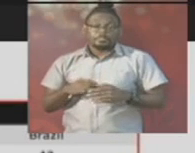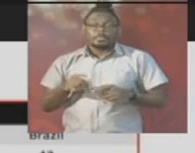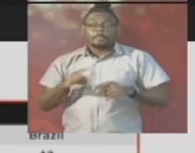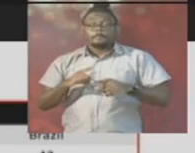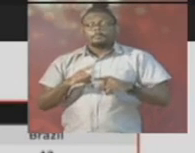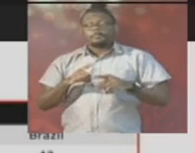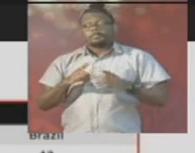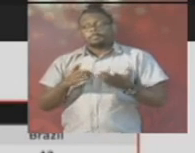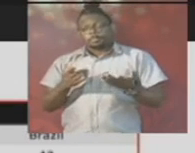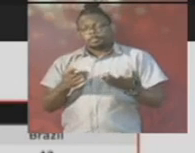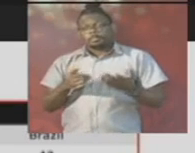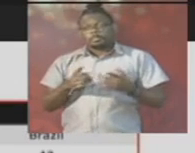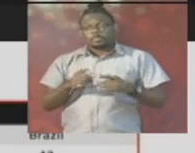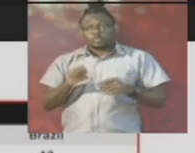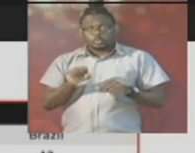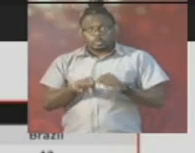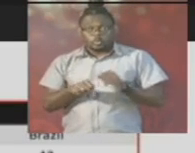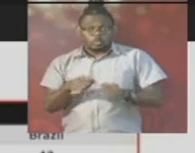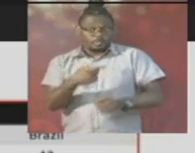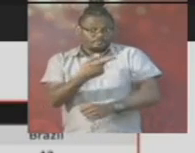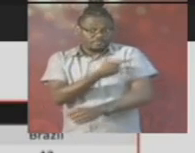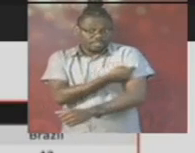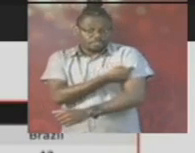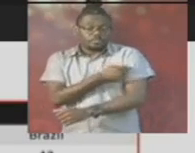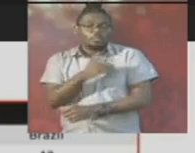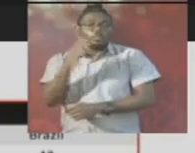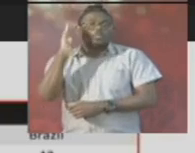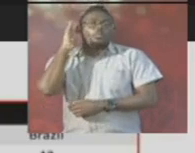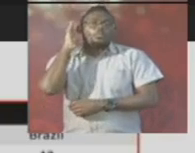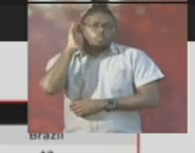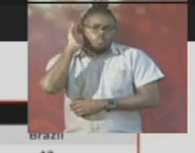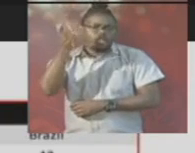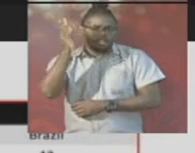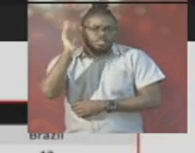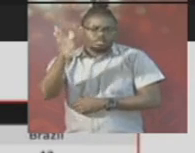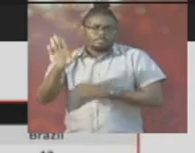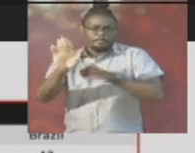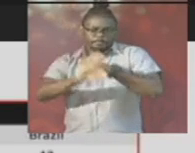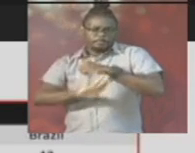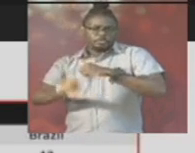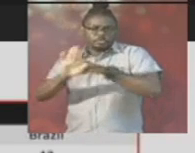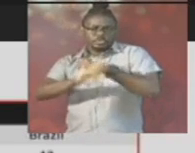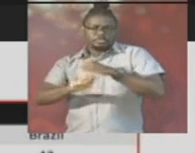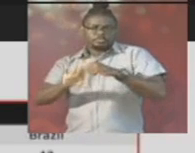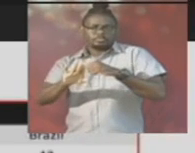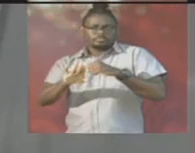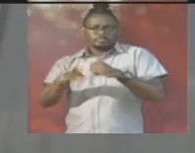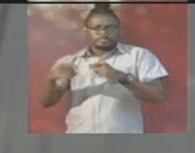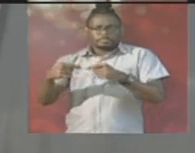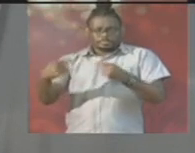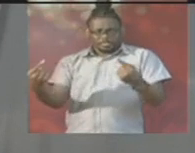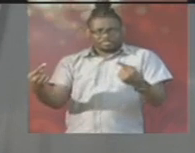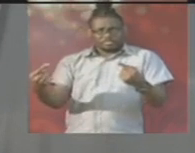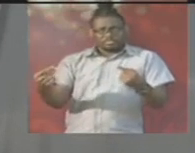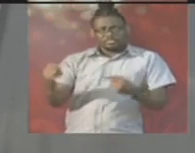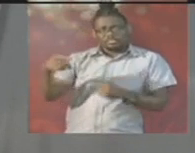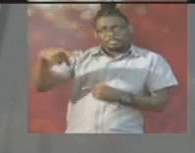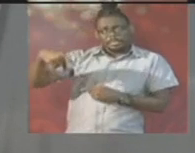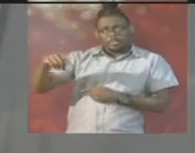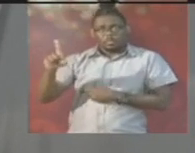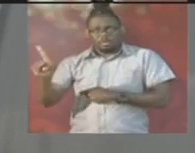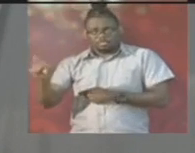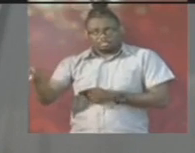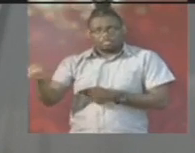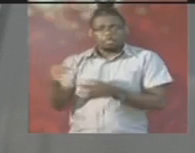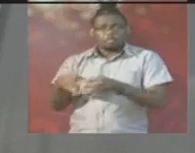that those vaccines will offer sufficient protection against P1. And it's also important to remember that even